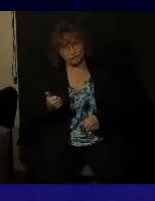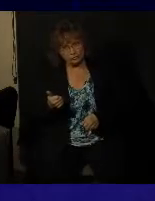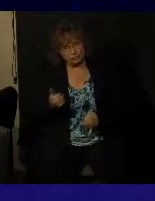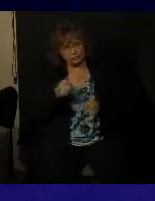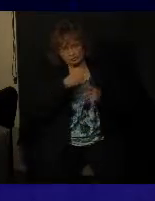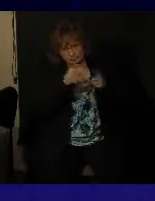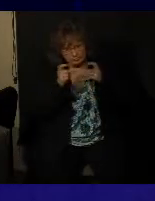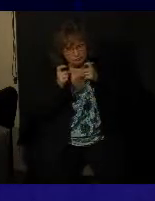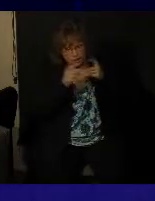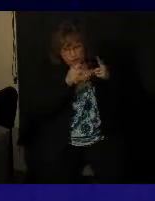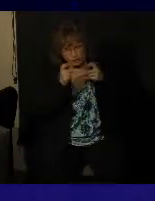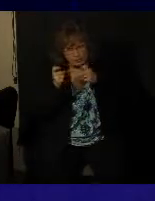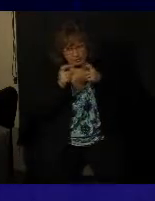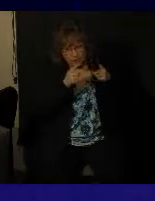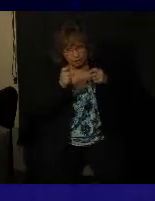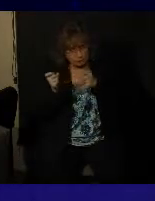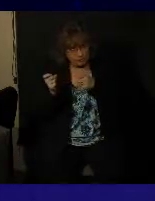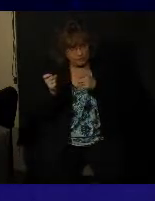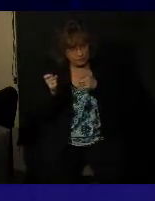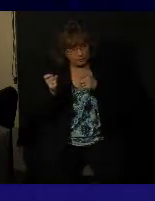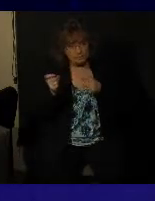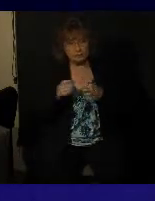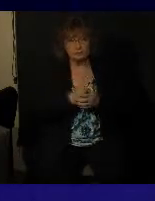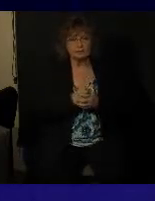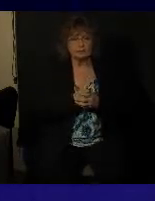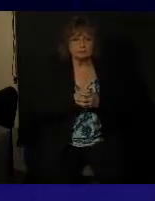doing. Sophomore year at the beginning,